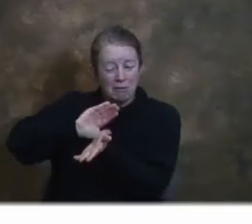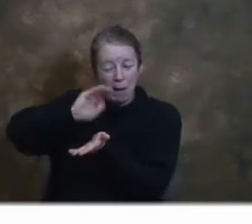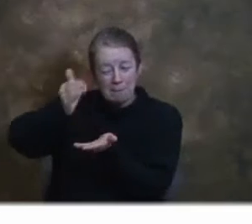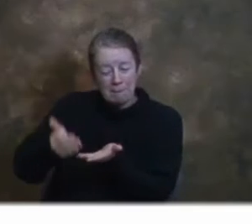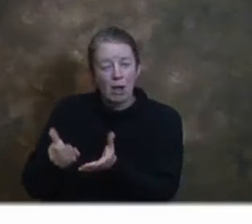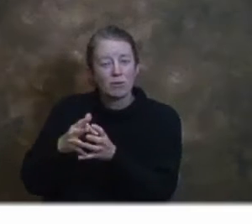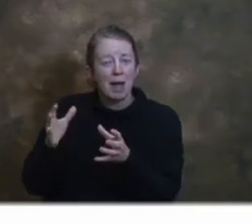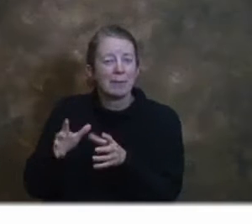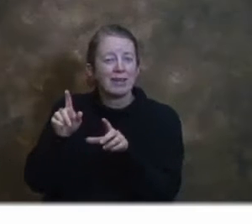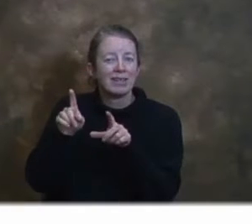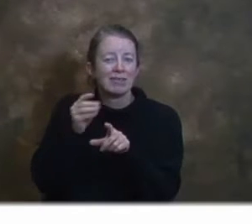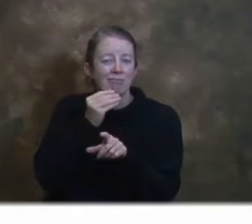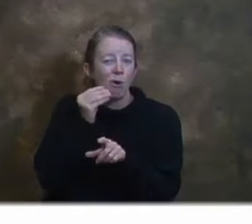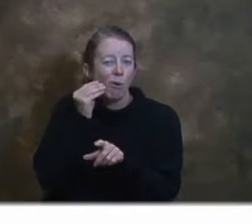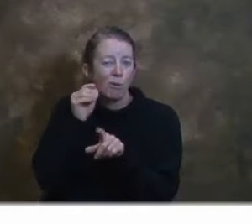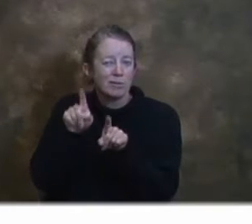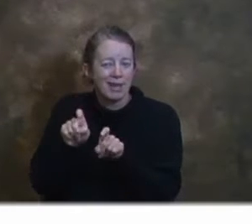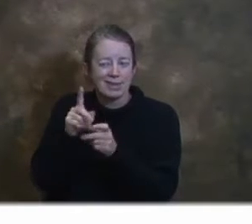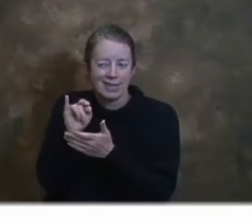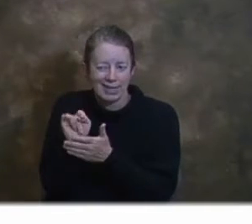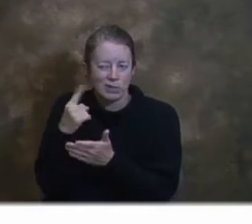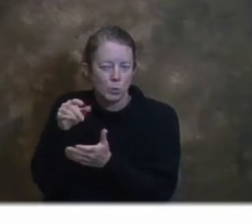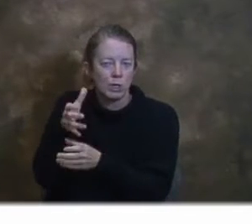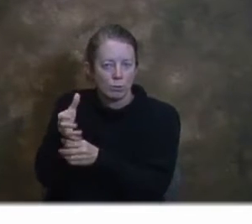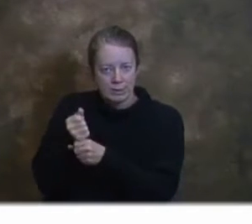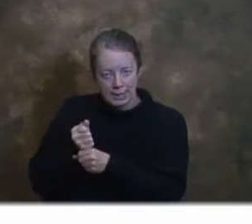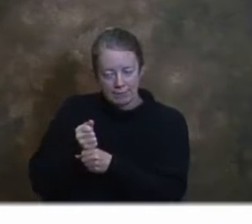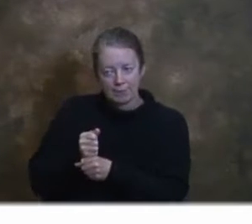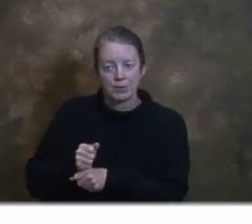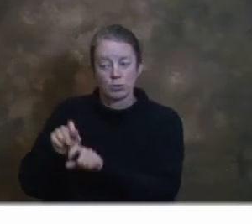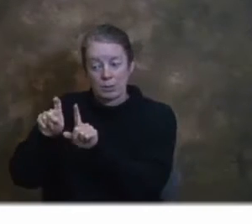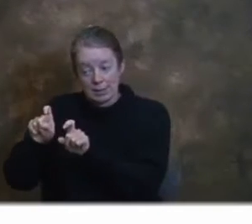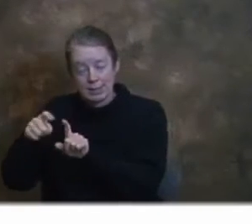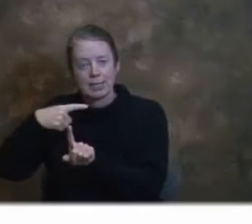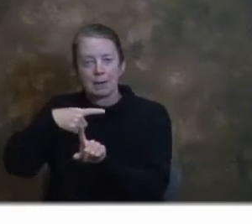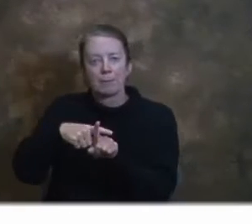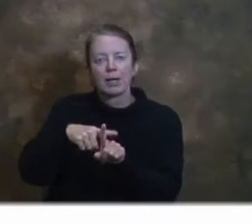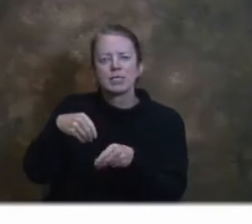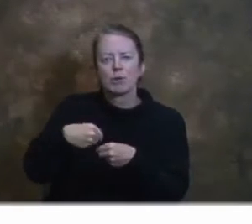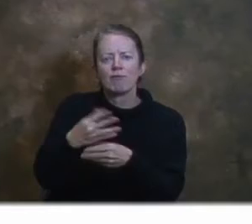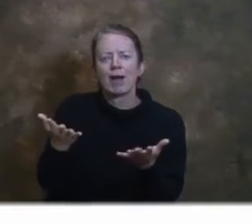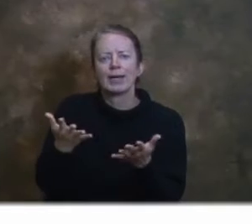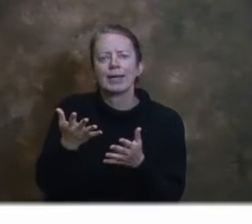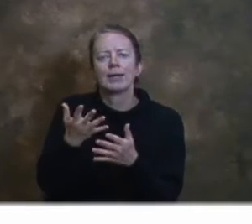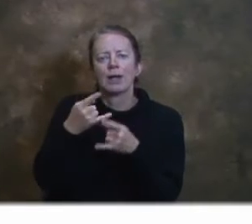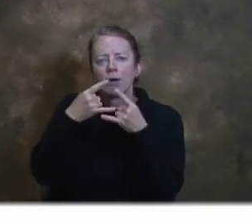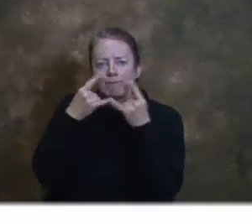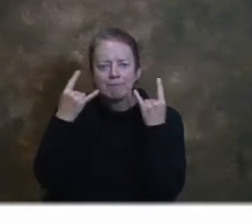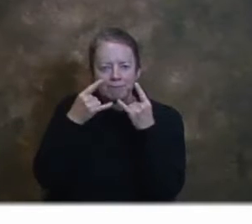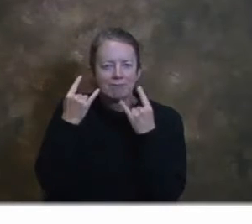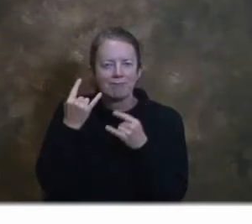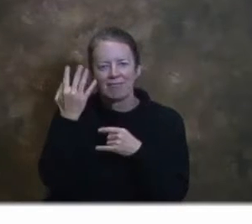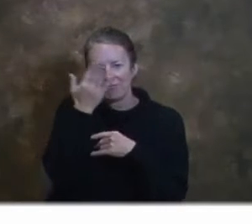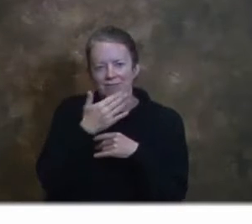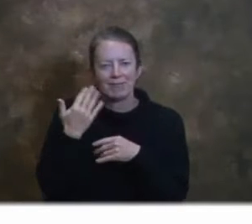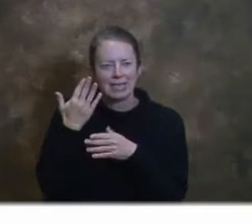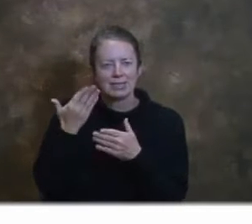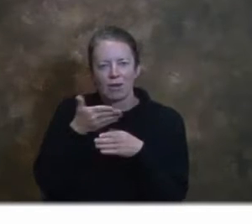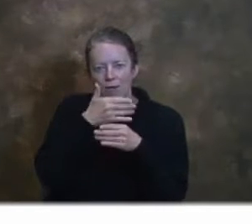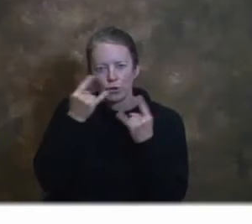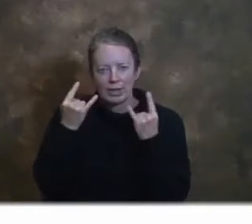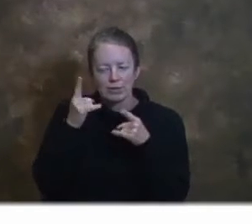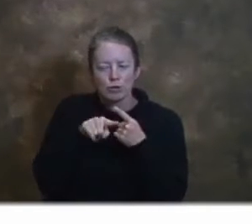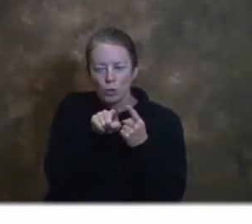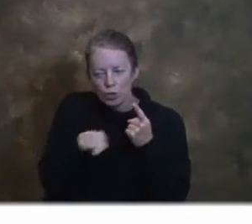receive. In addition to tests, the plan includes providing prepackaged face coverings to those selected